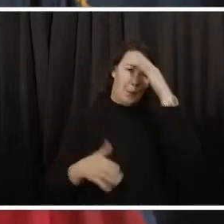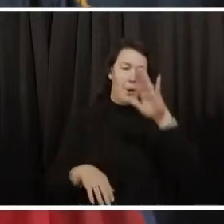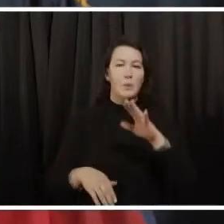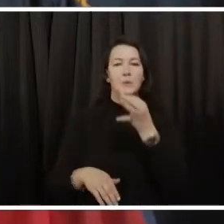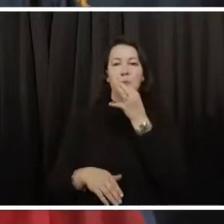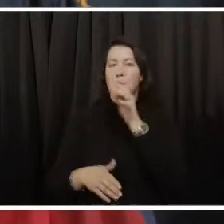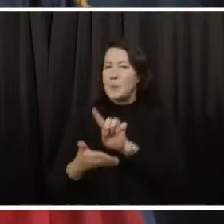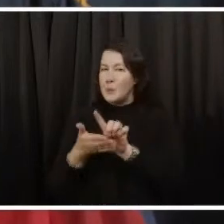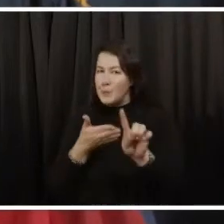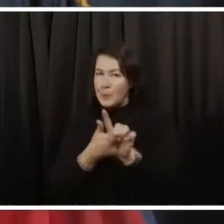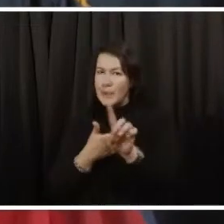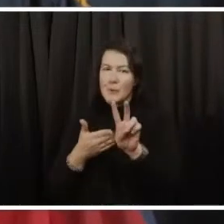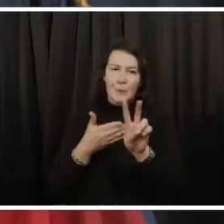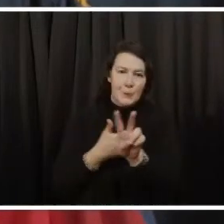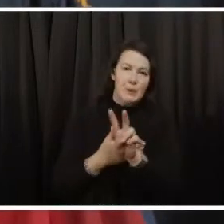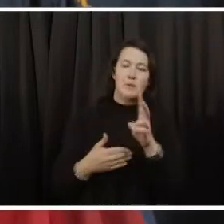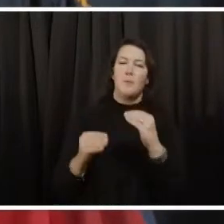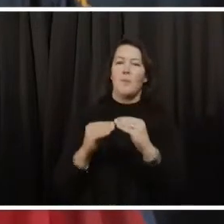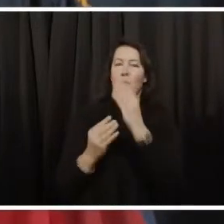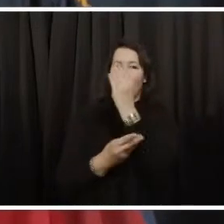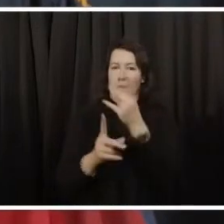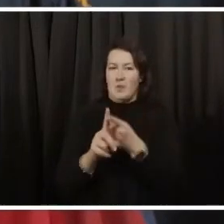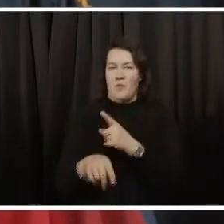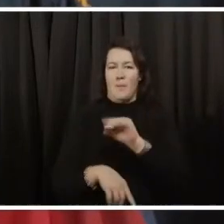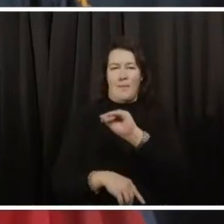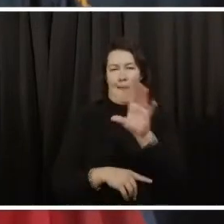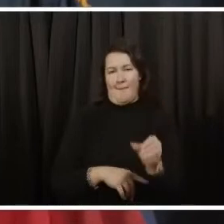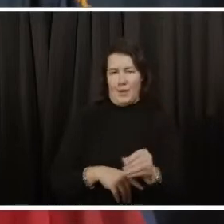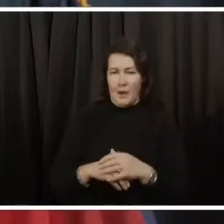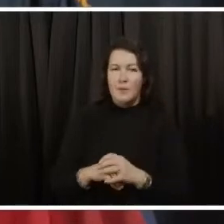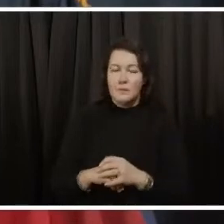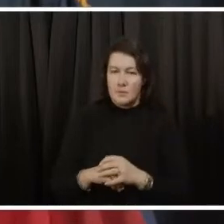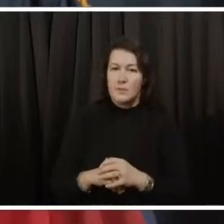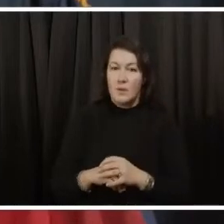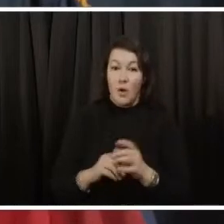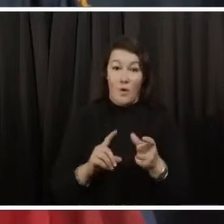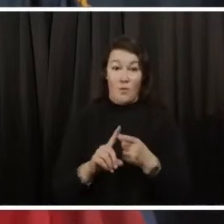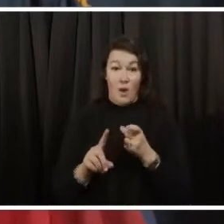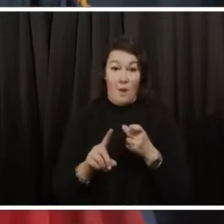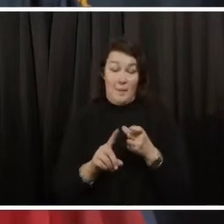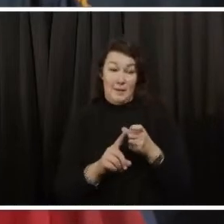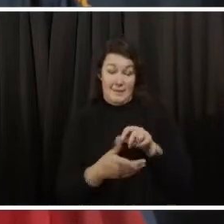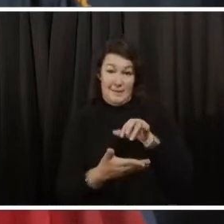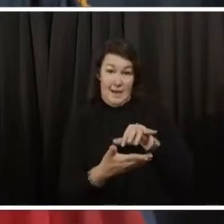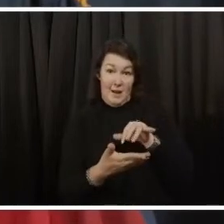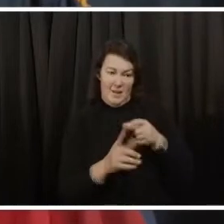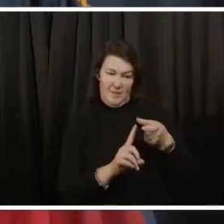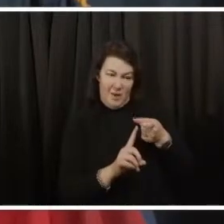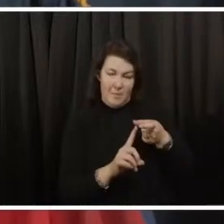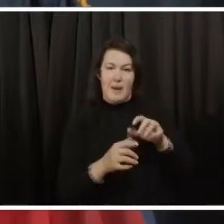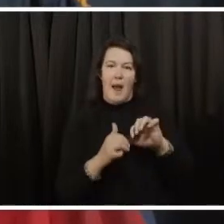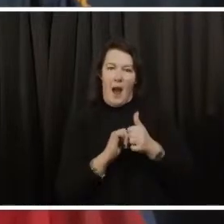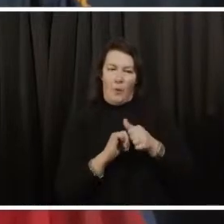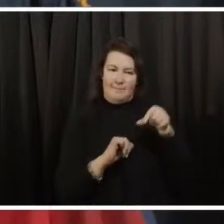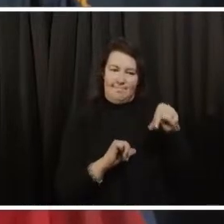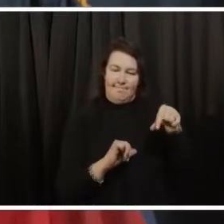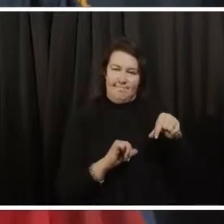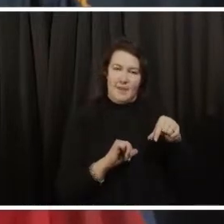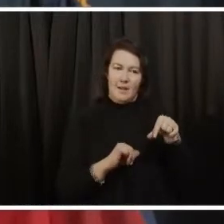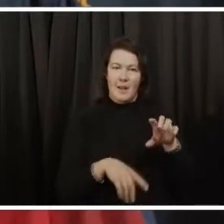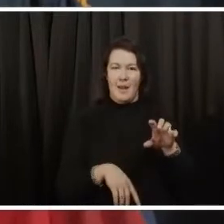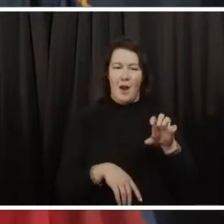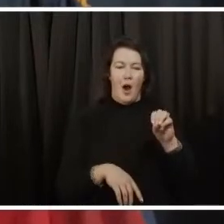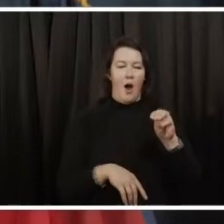week or 2, there'll be a lot of data coming out of Africa on the epidemiological differences between the